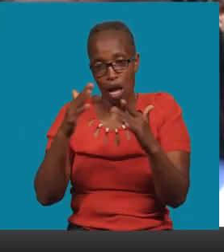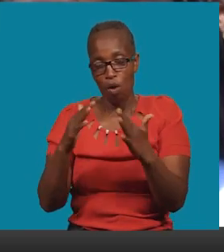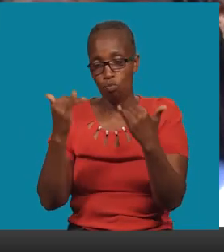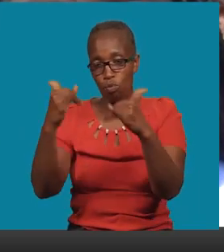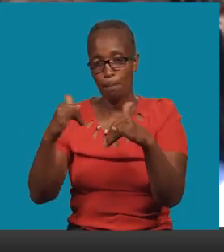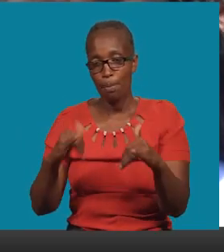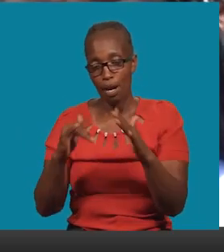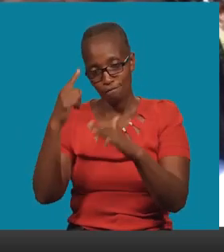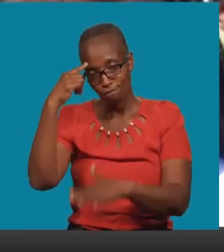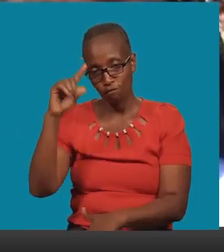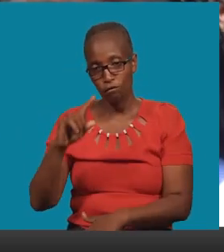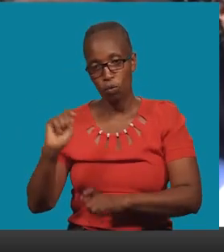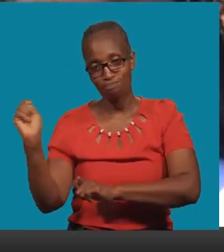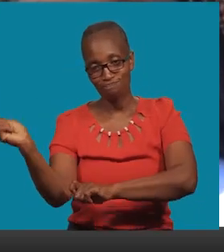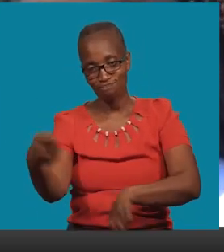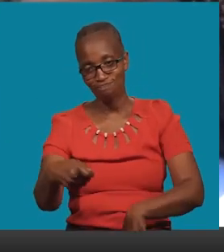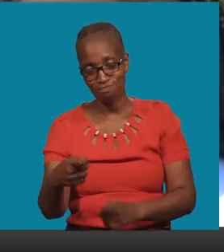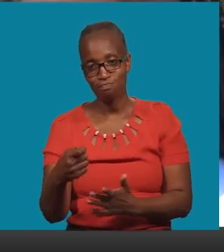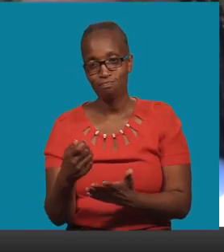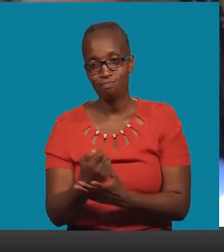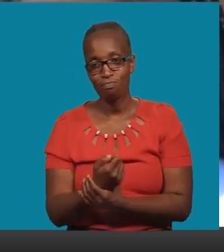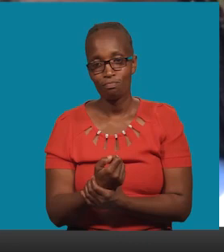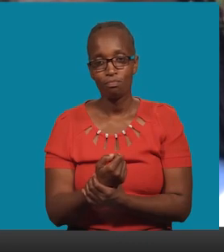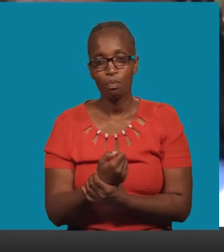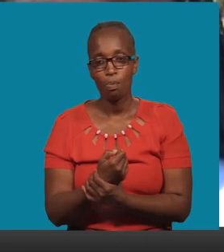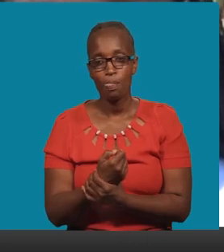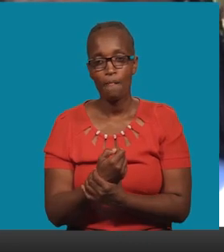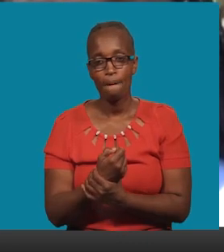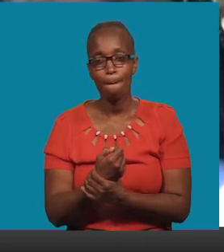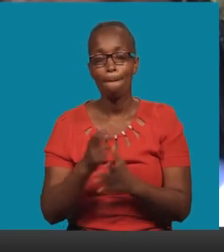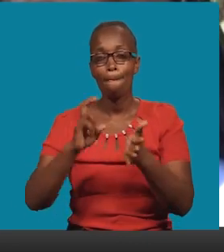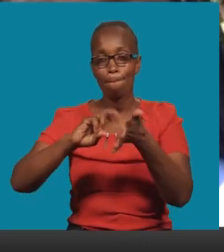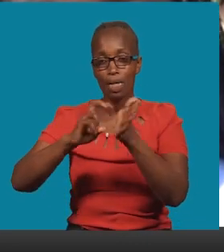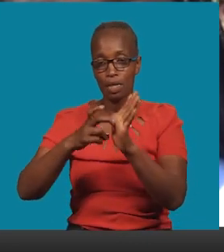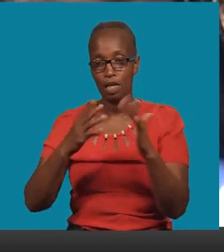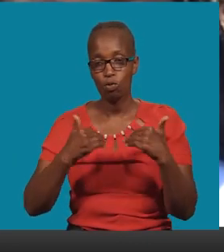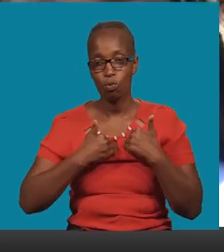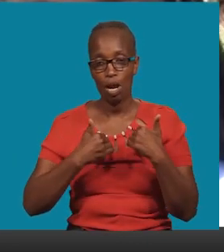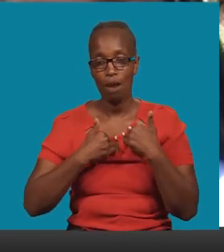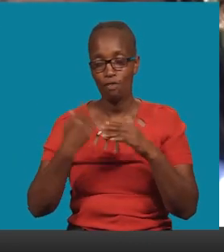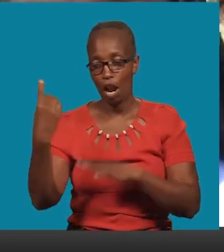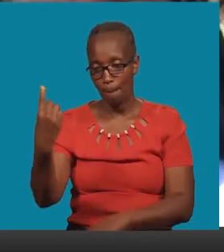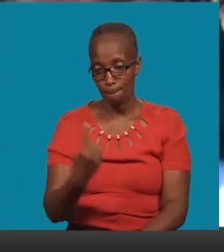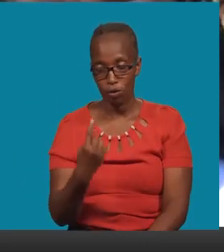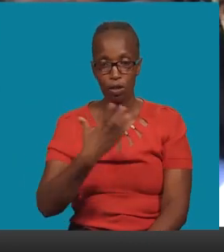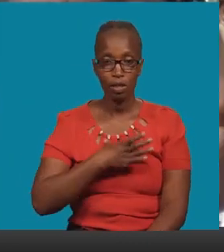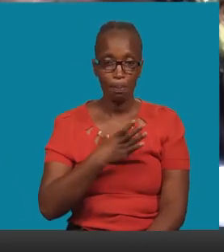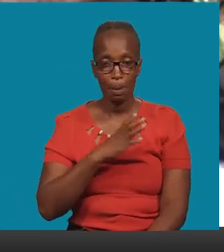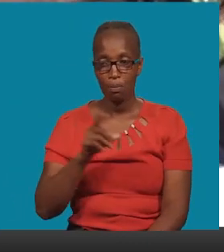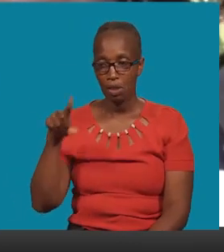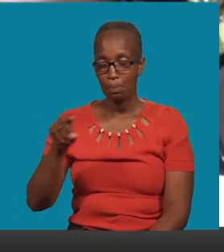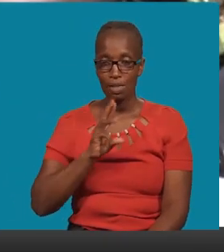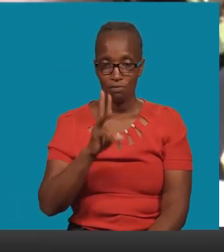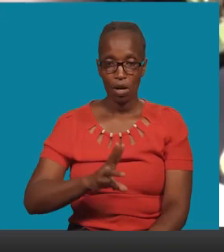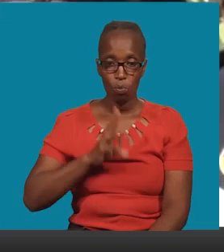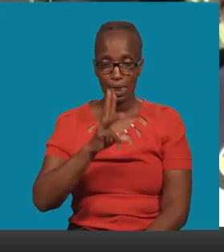Ukiona vile unaniona mimi nachezaga golf siku hizi. Sawa sawa. So we have already